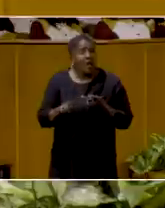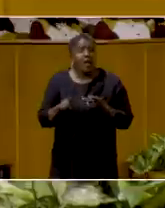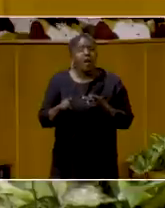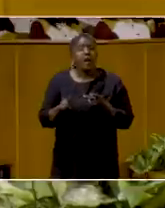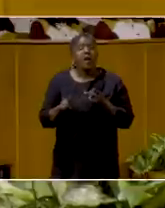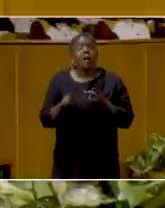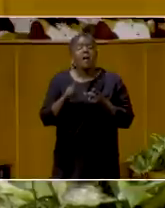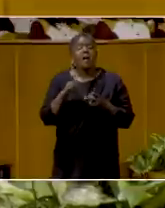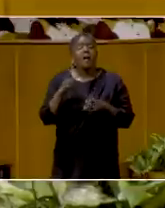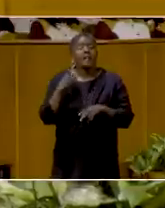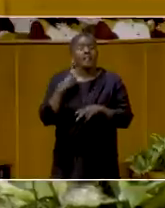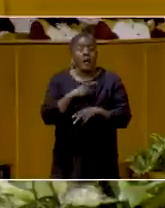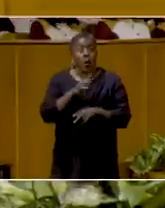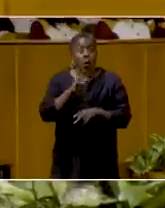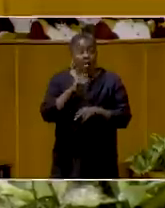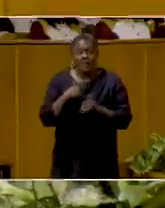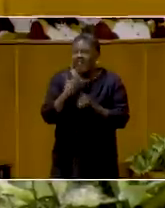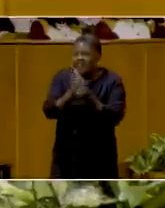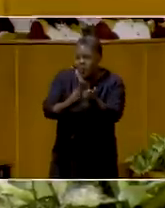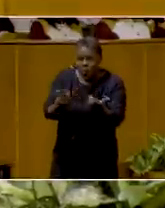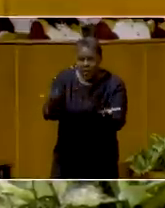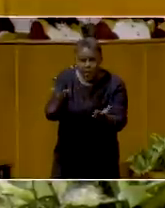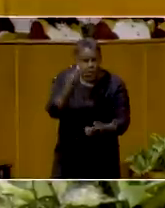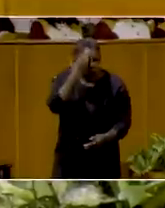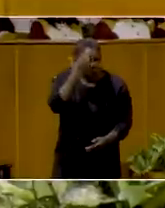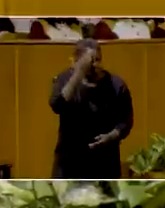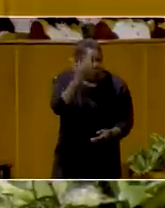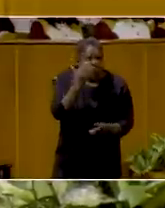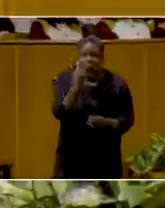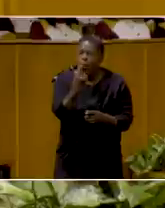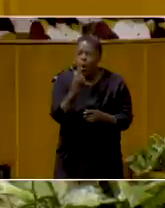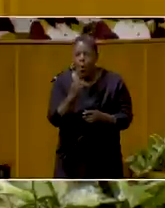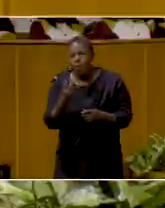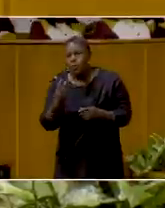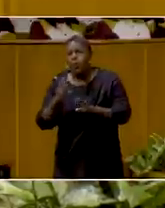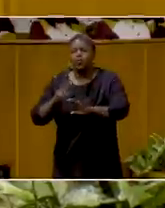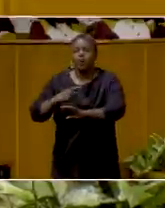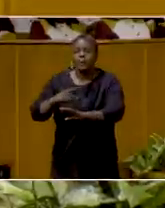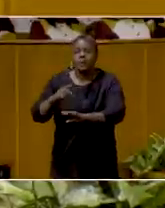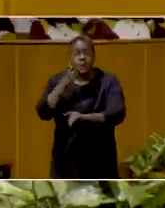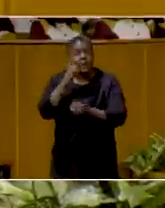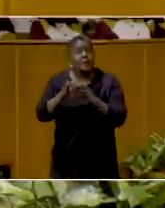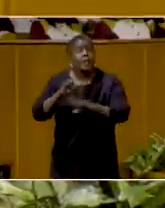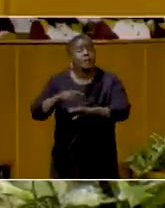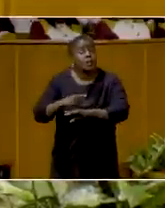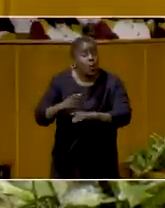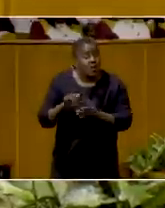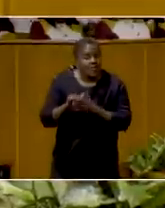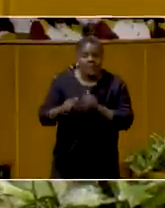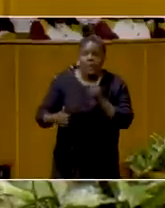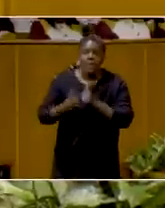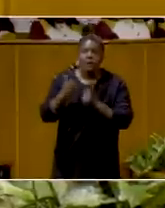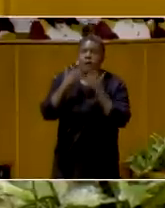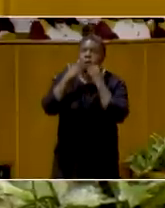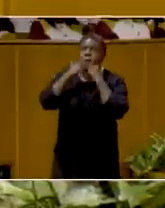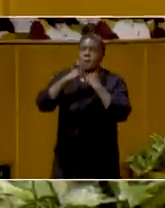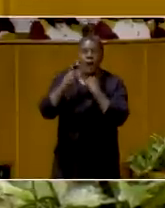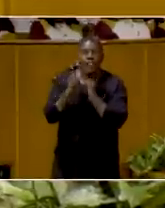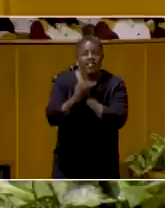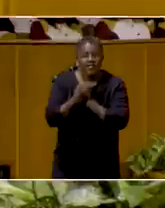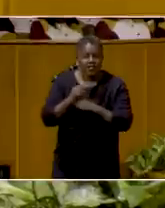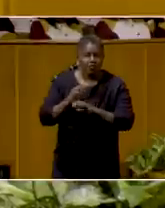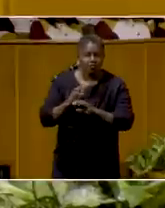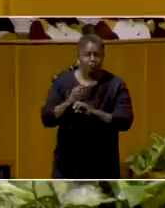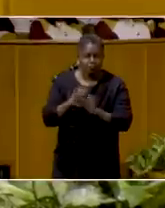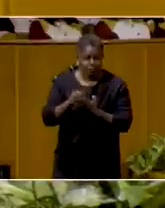Wallace, everybody in here knows a psalm because the psalms are the most loved